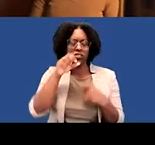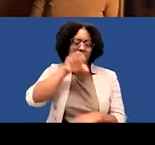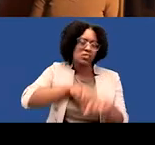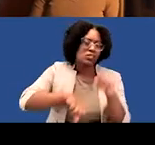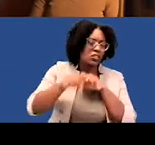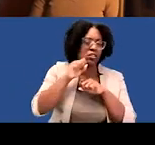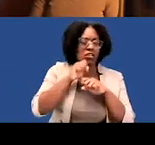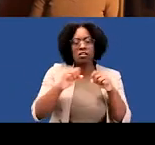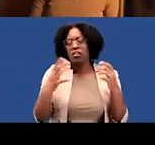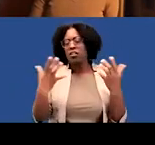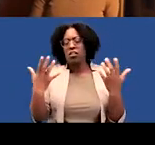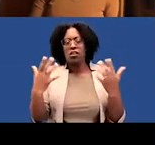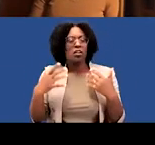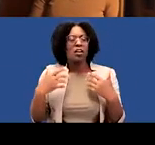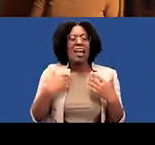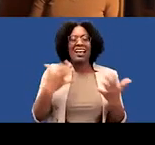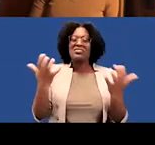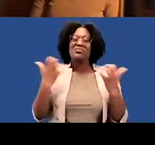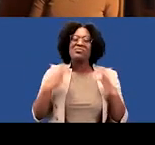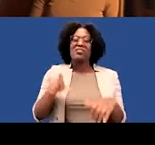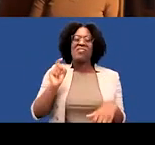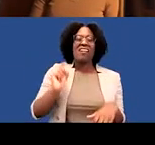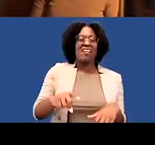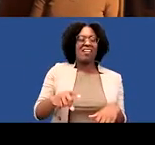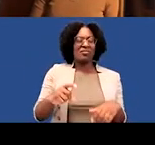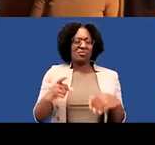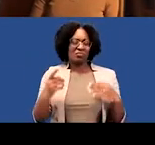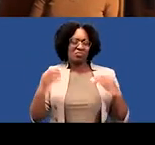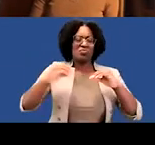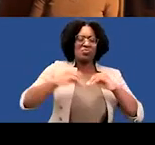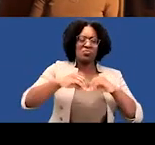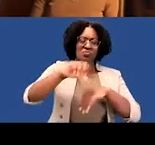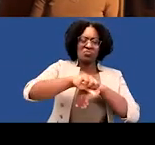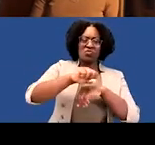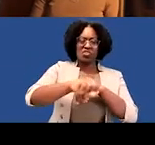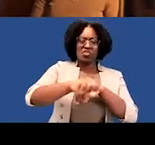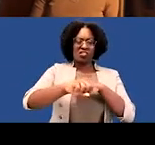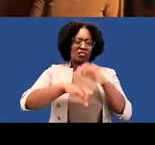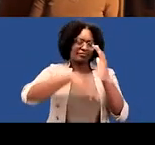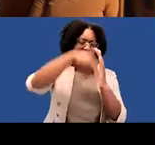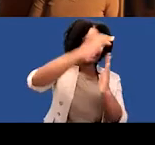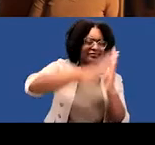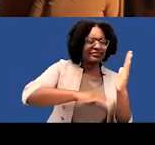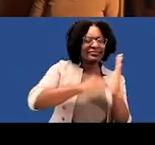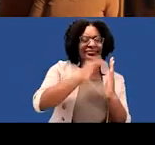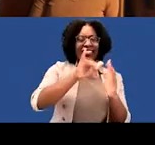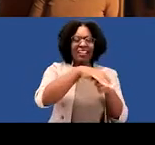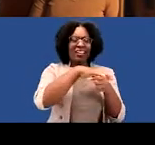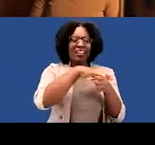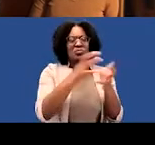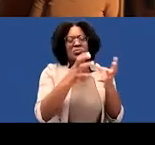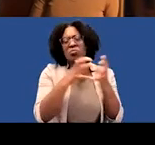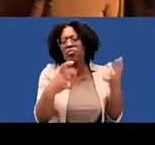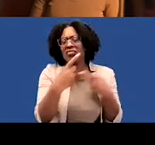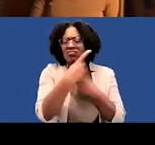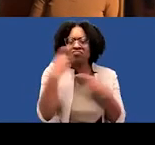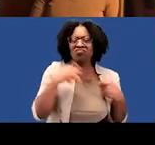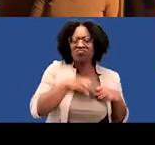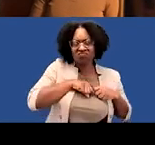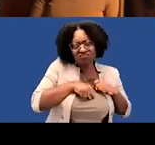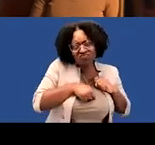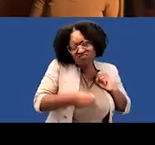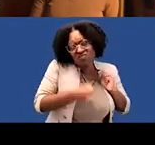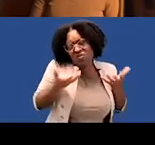do more work at this site of so much grief and so much trauma. And so I really started to think